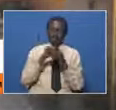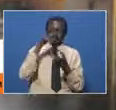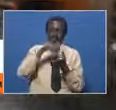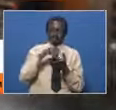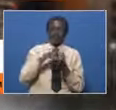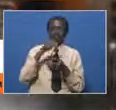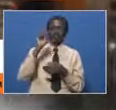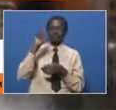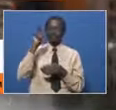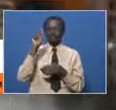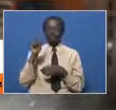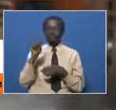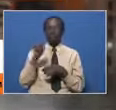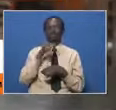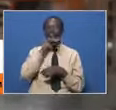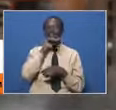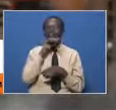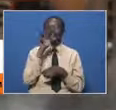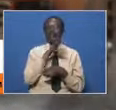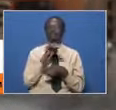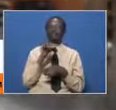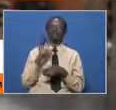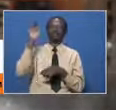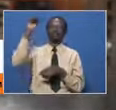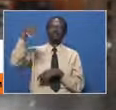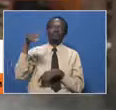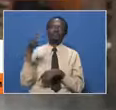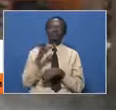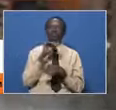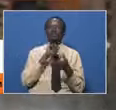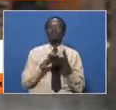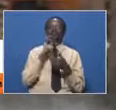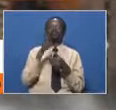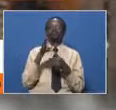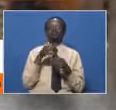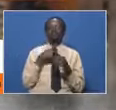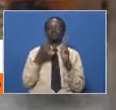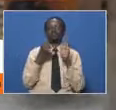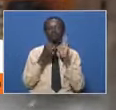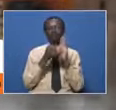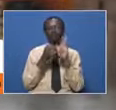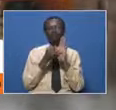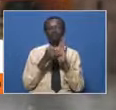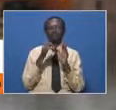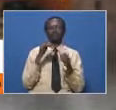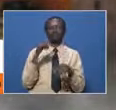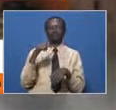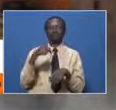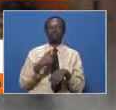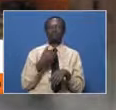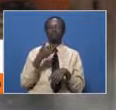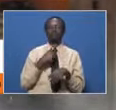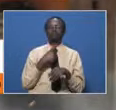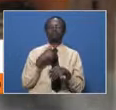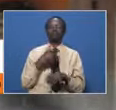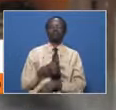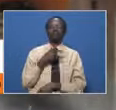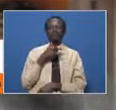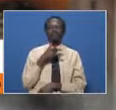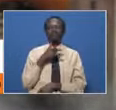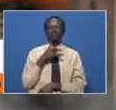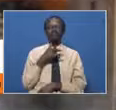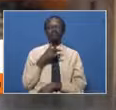movements will involve the mountain. I bet you. Mm-hmm. And that will have indications. I have a feeling that either of them